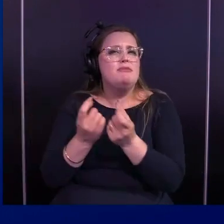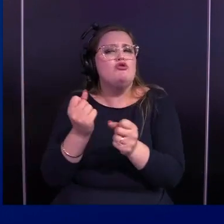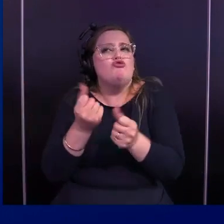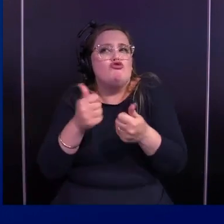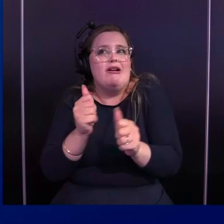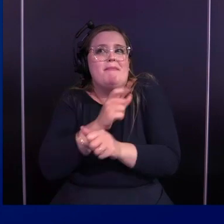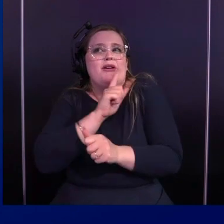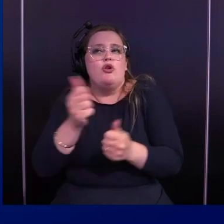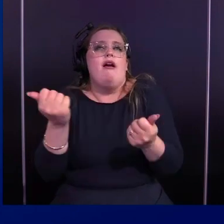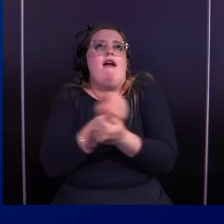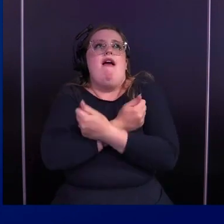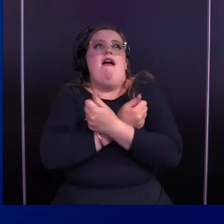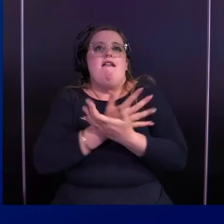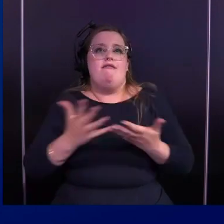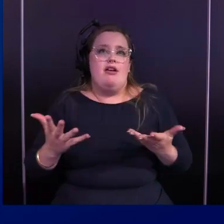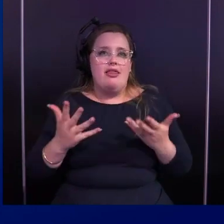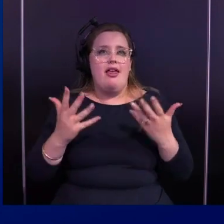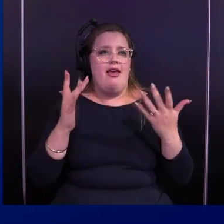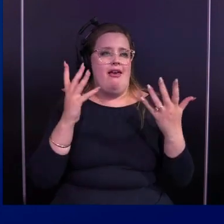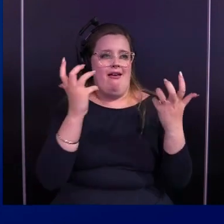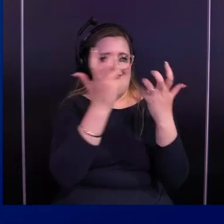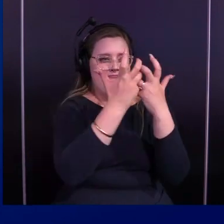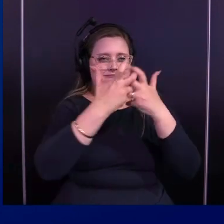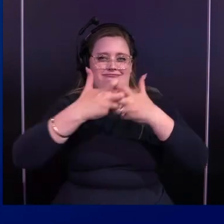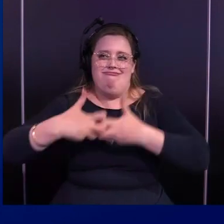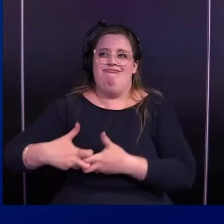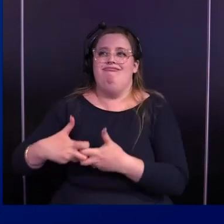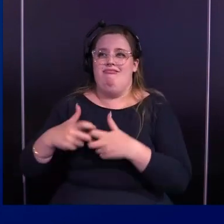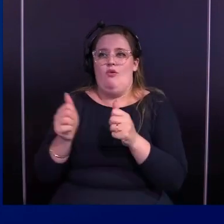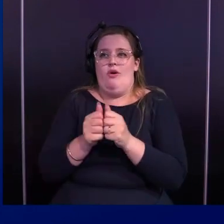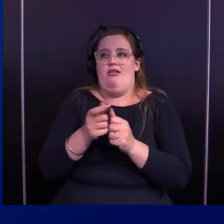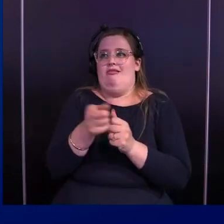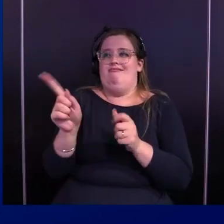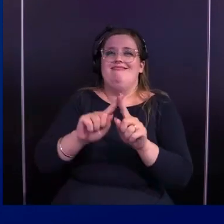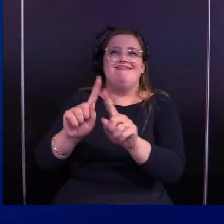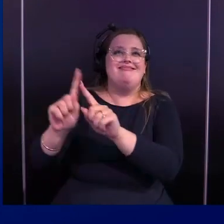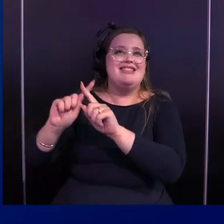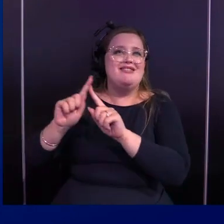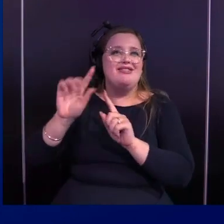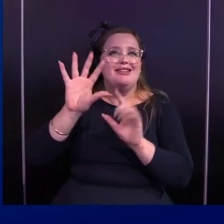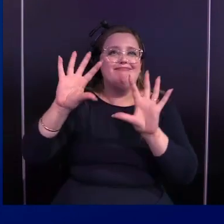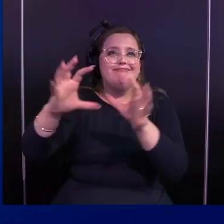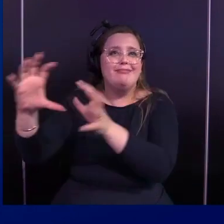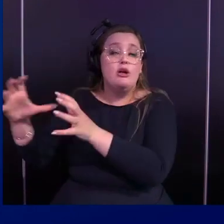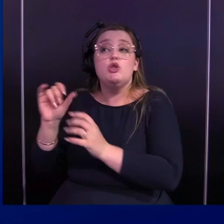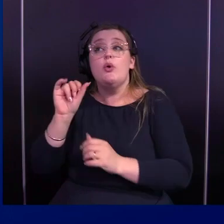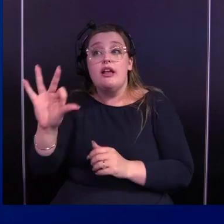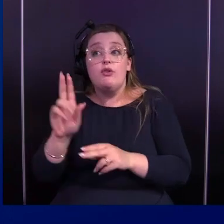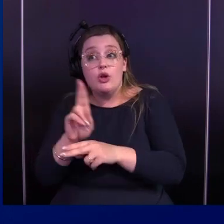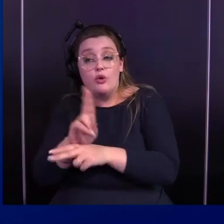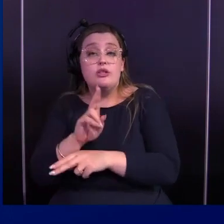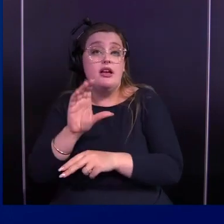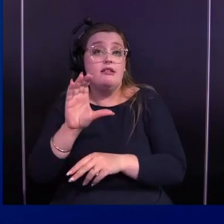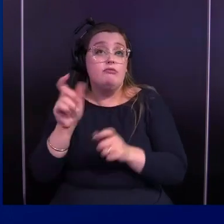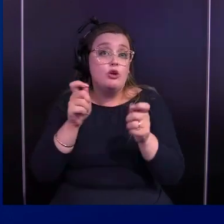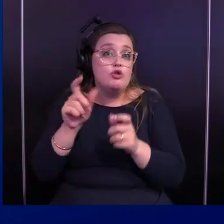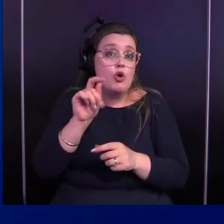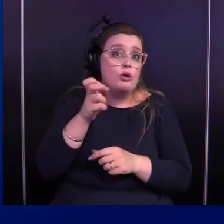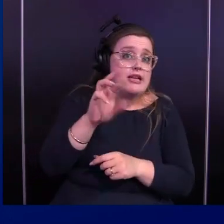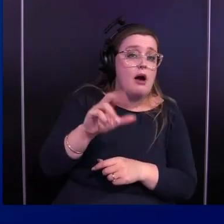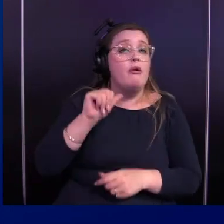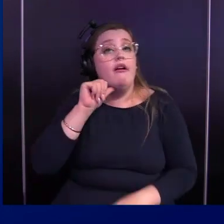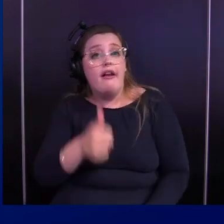that we're doing plugs nicely into each of these things, so that if a customer is using Control Tower, not using Control Tower, using